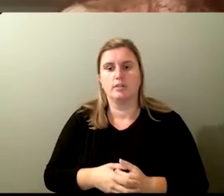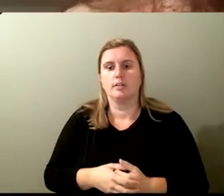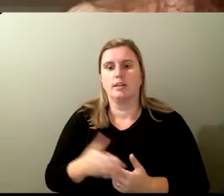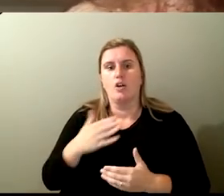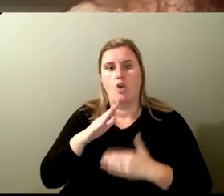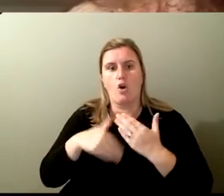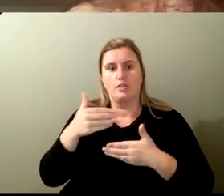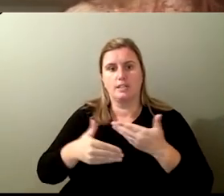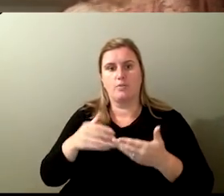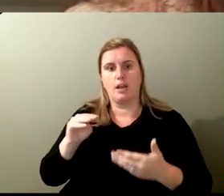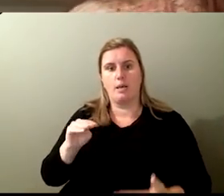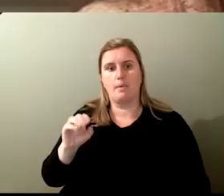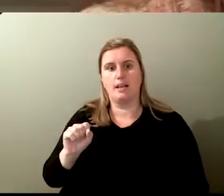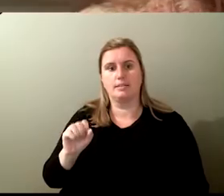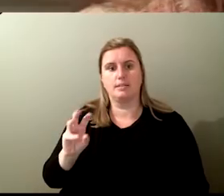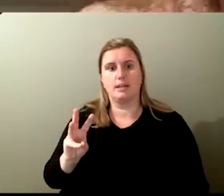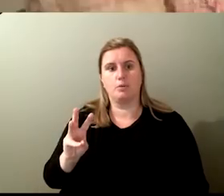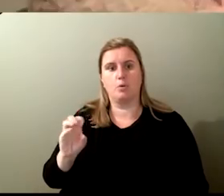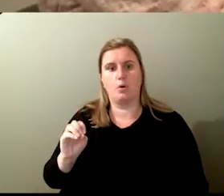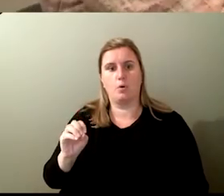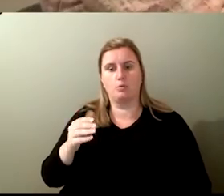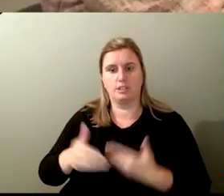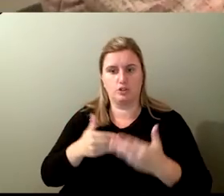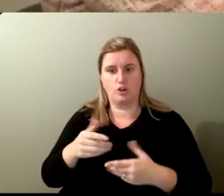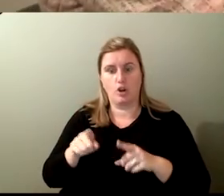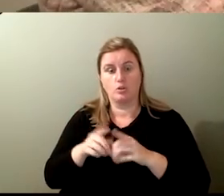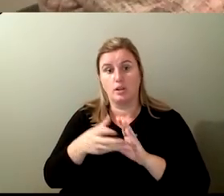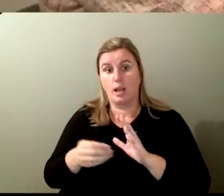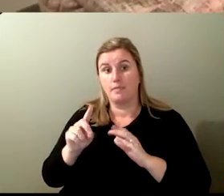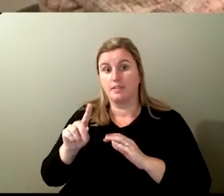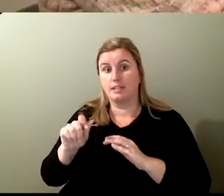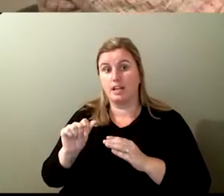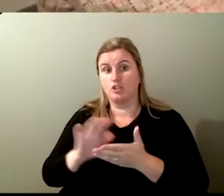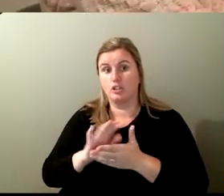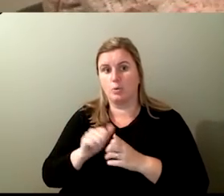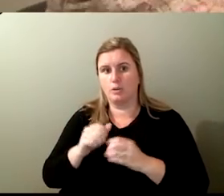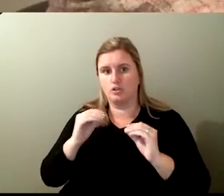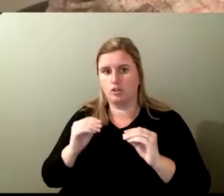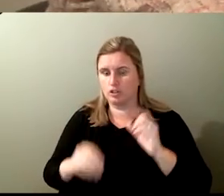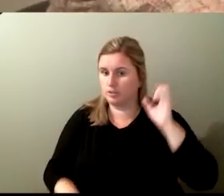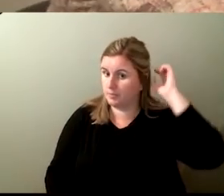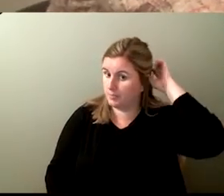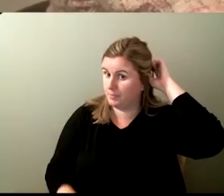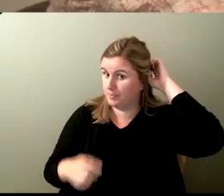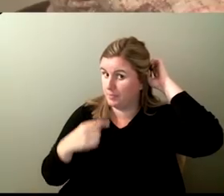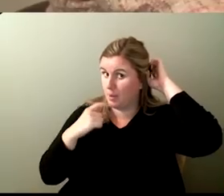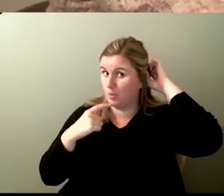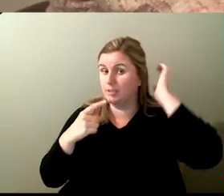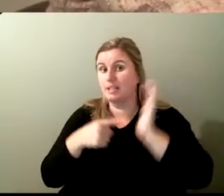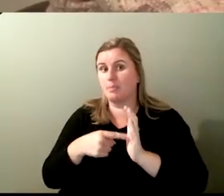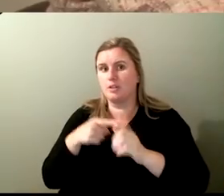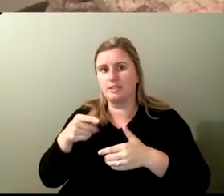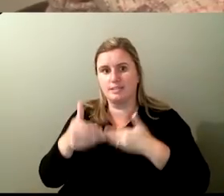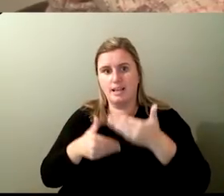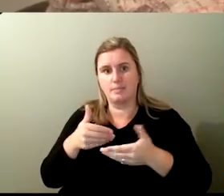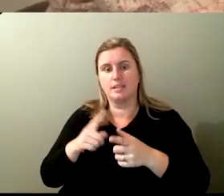the MSWO procedure. There is also a copy of the data sheet with instructions. I'm going to demonstrate these steps and